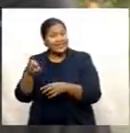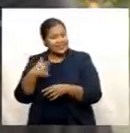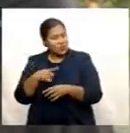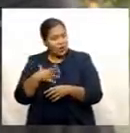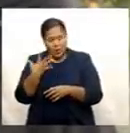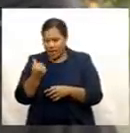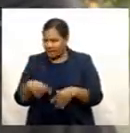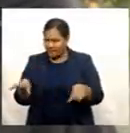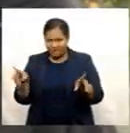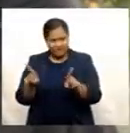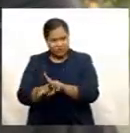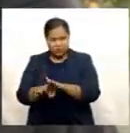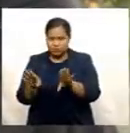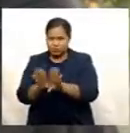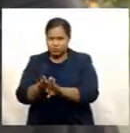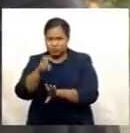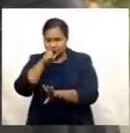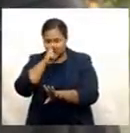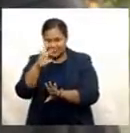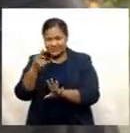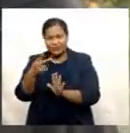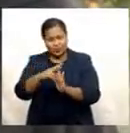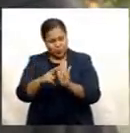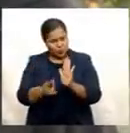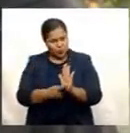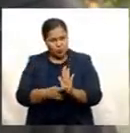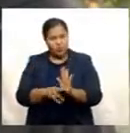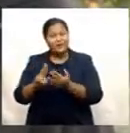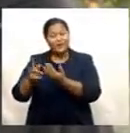stringent lockdown measures to protect our community.